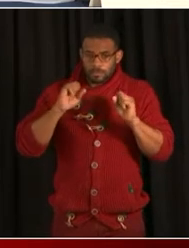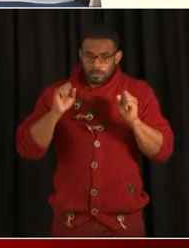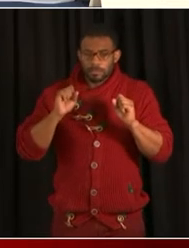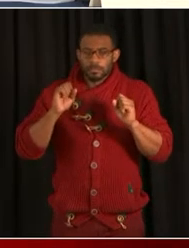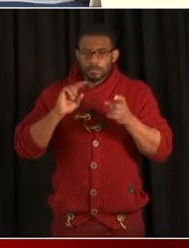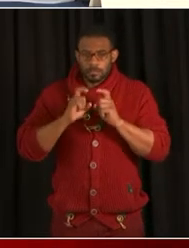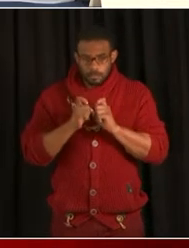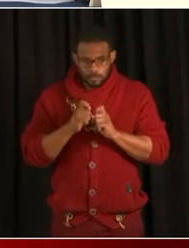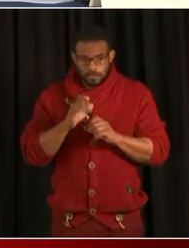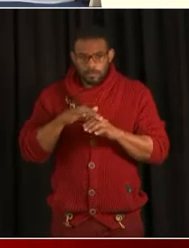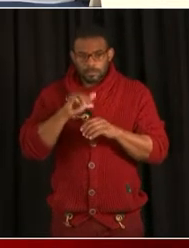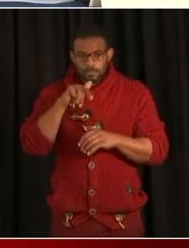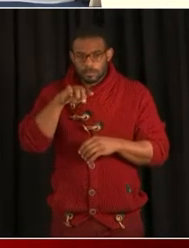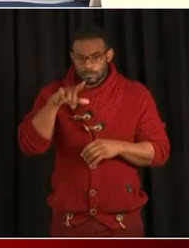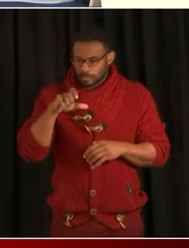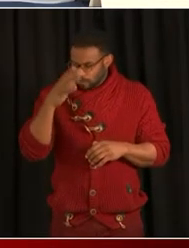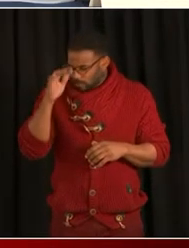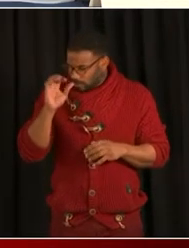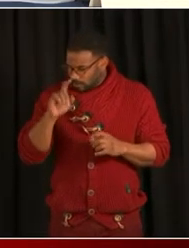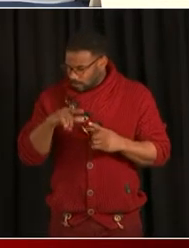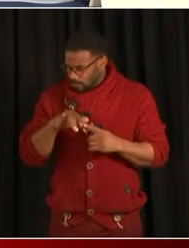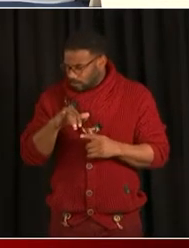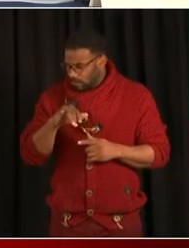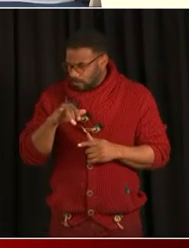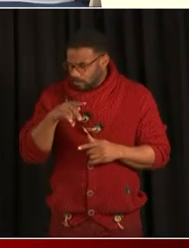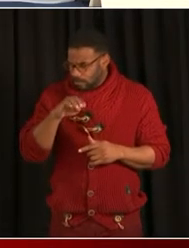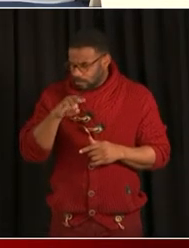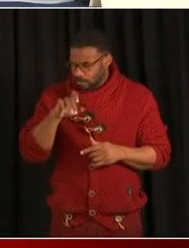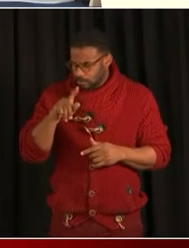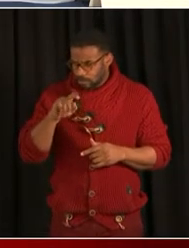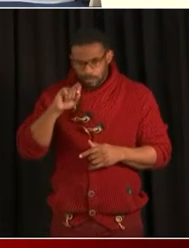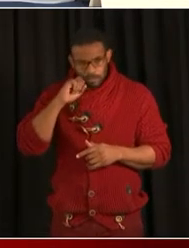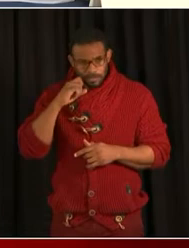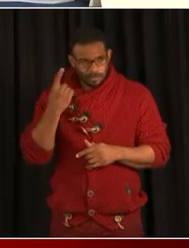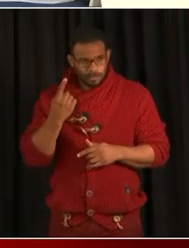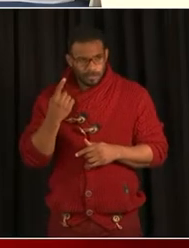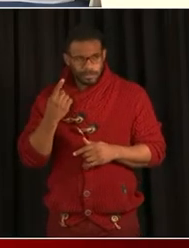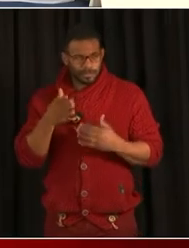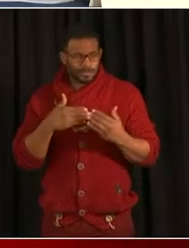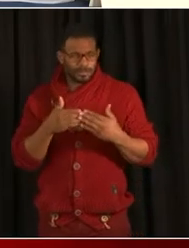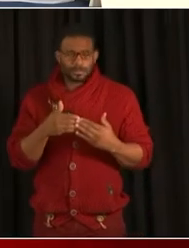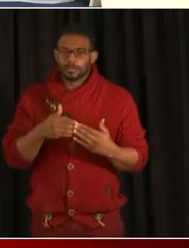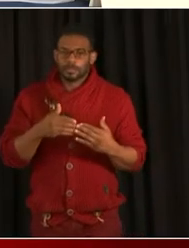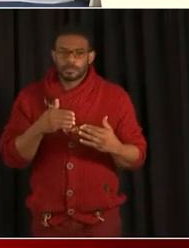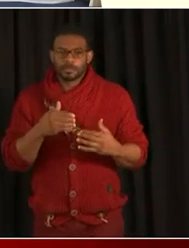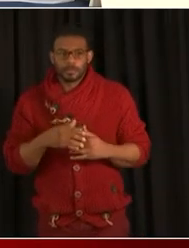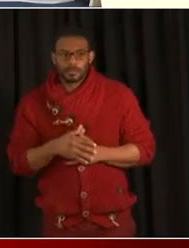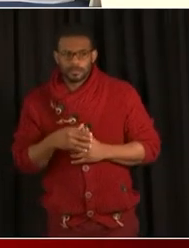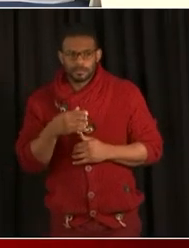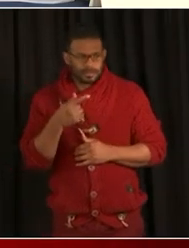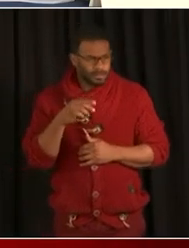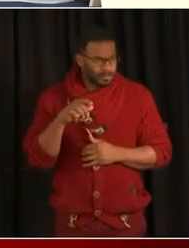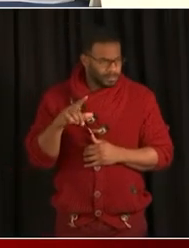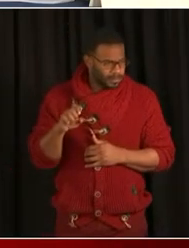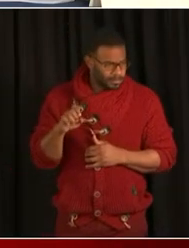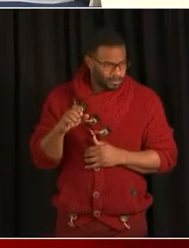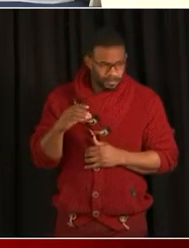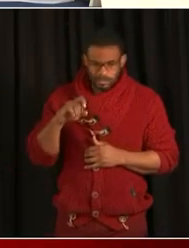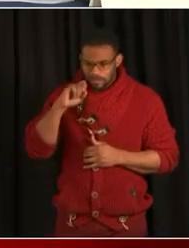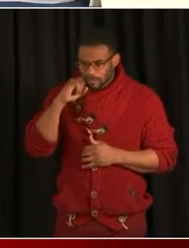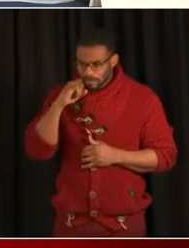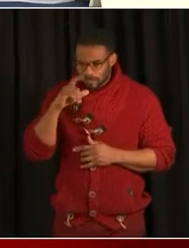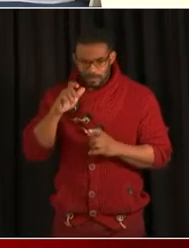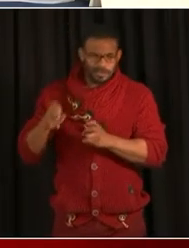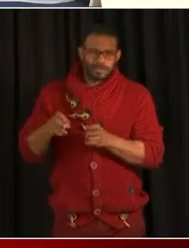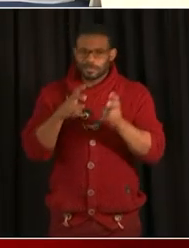and the podcast is on Apple. I don't know anything about podcast. Apple something, Apple whatever, Google and